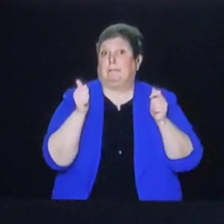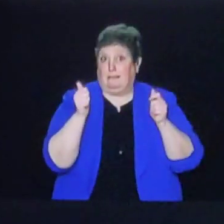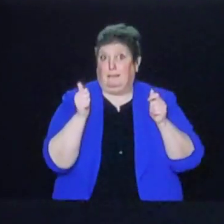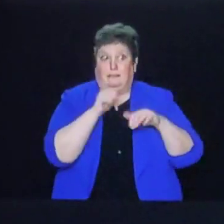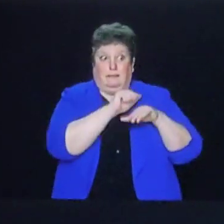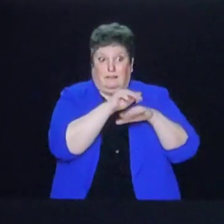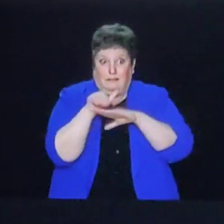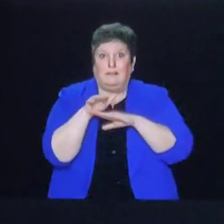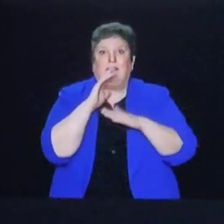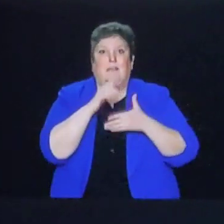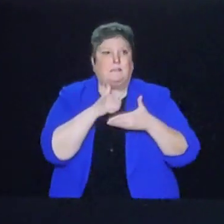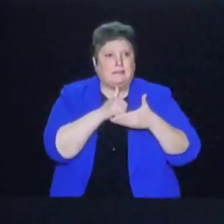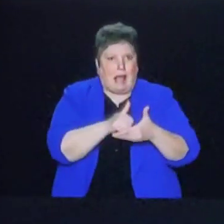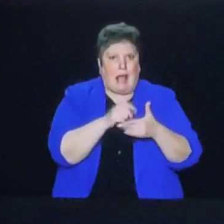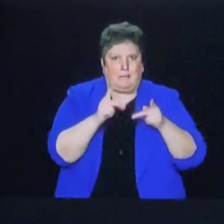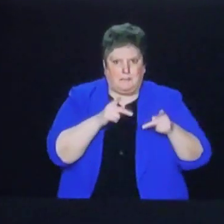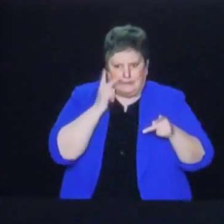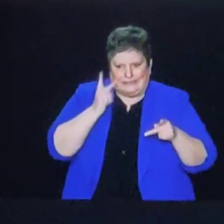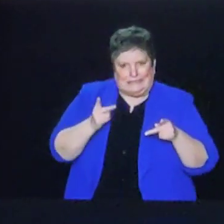COVID-19.